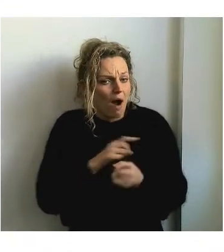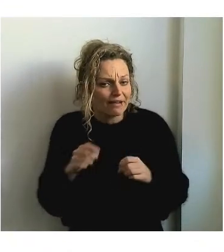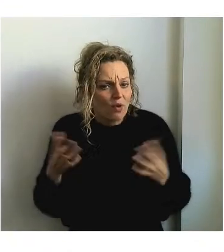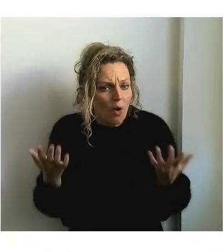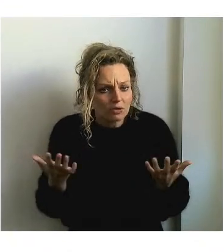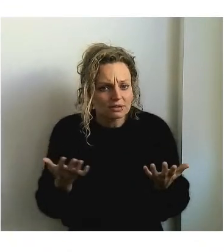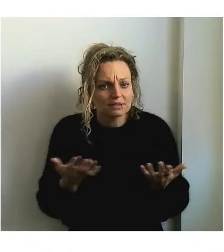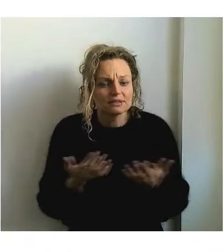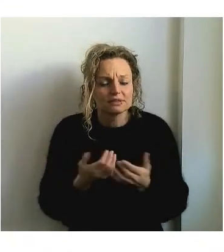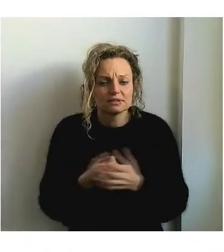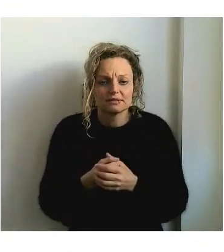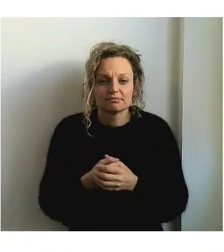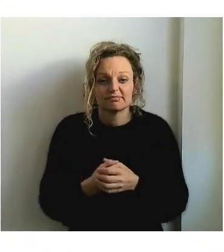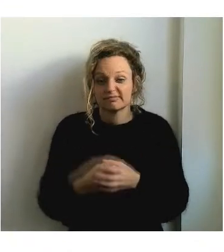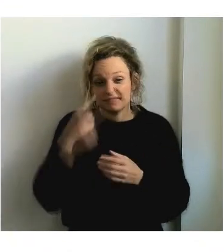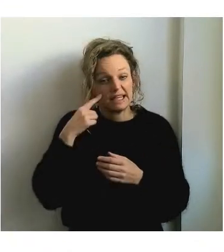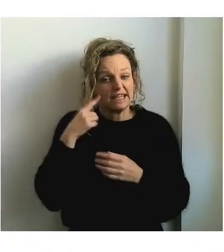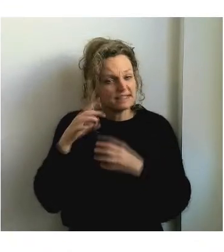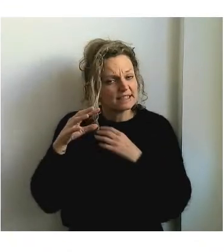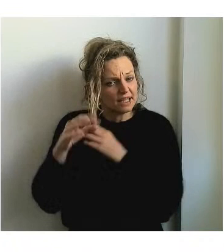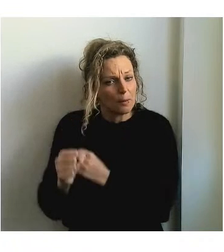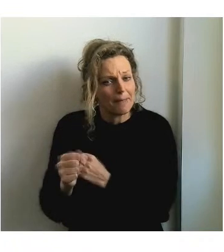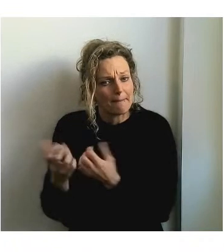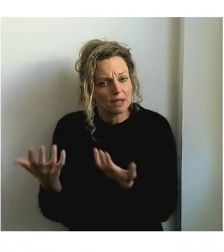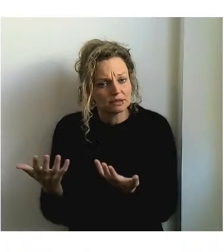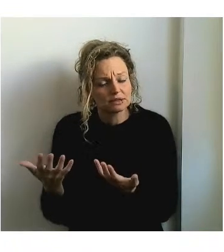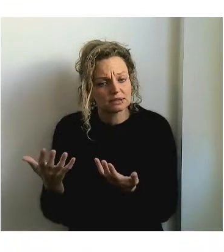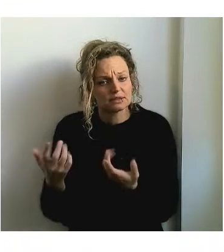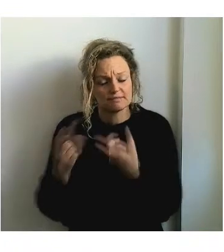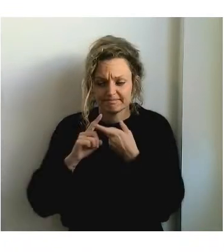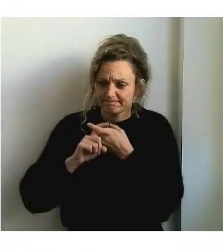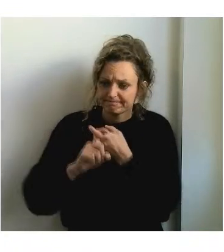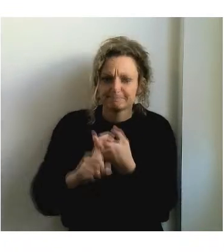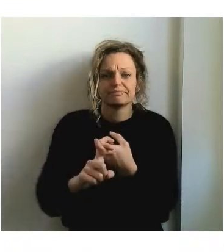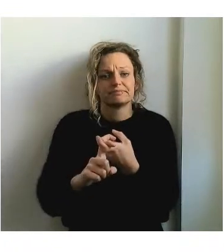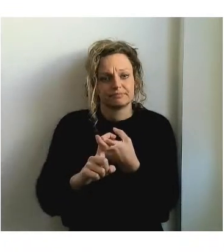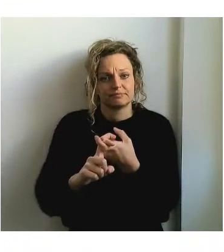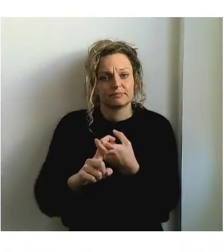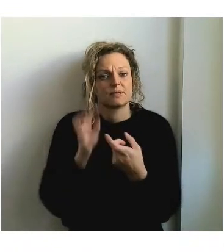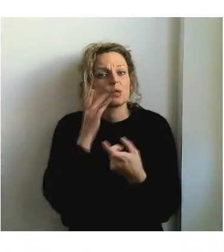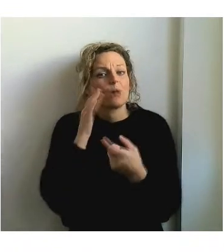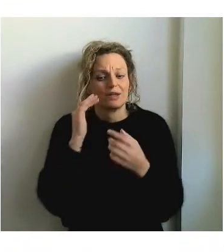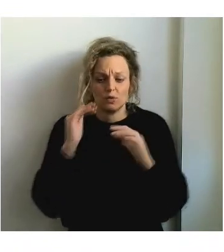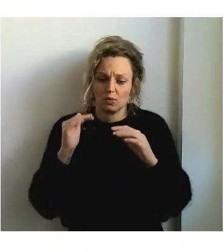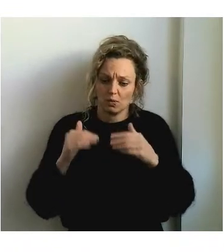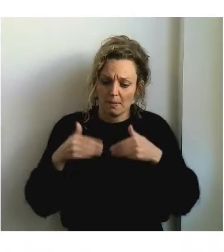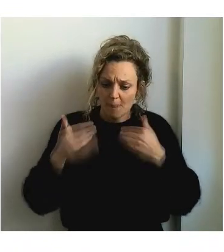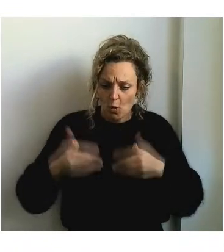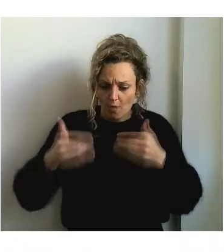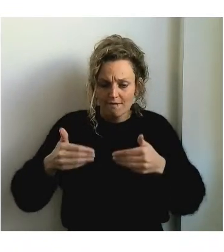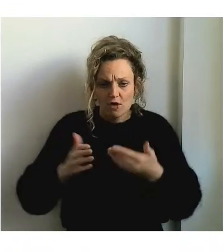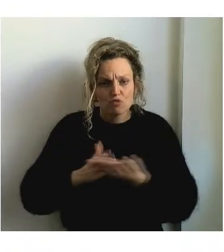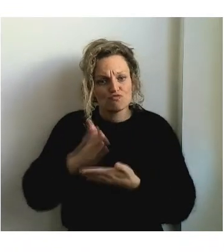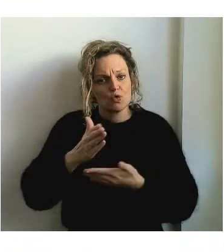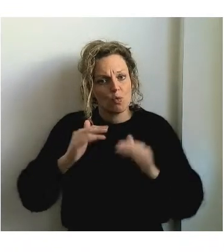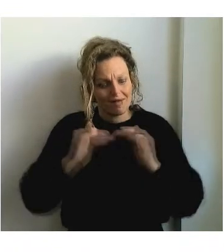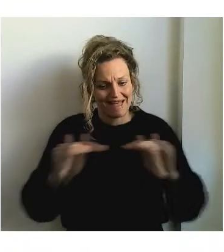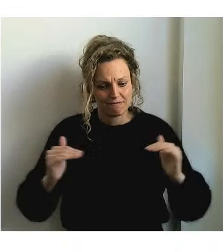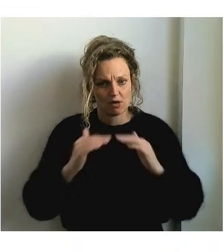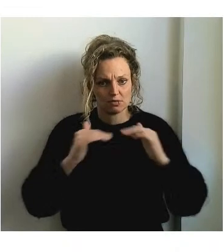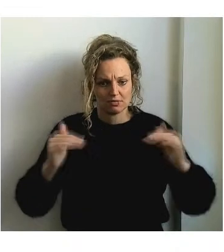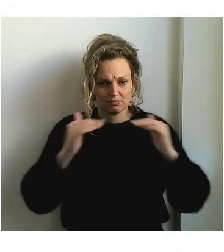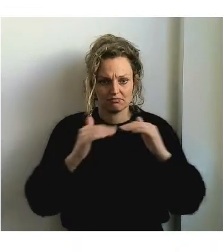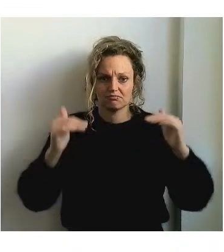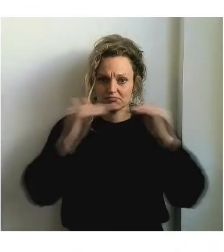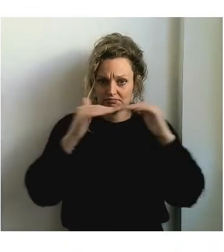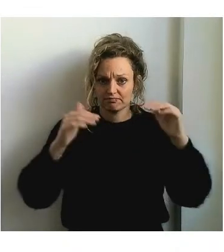easy commitment to make, and then even as you move through the levels, whilst there is kind of a process to go